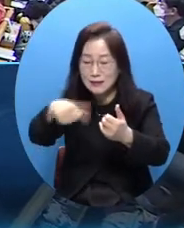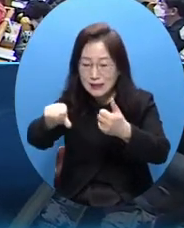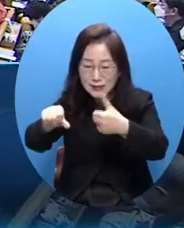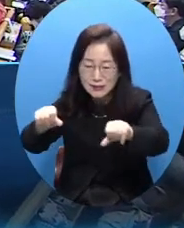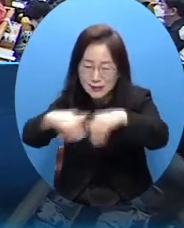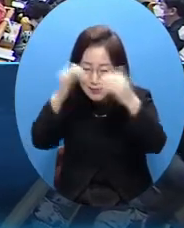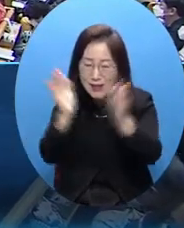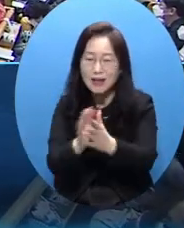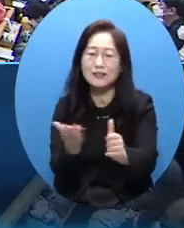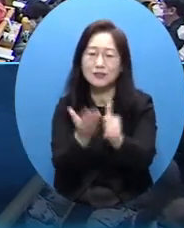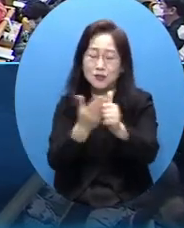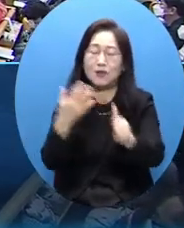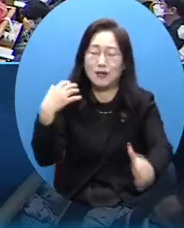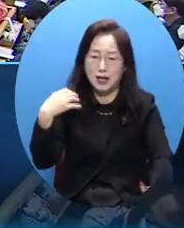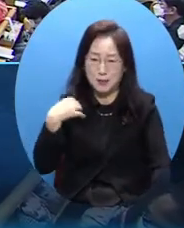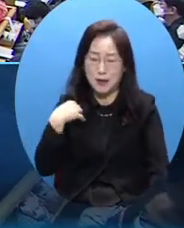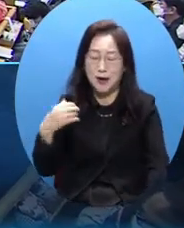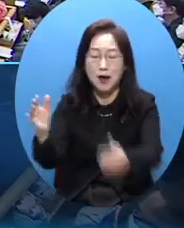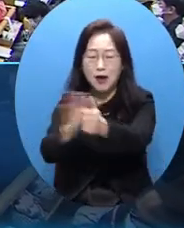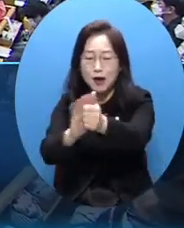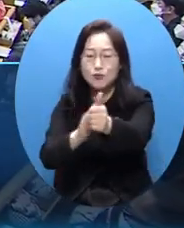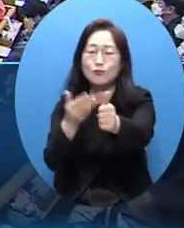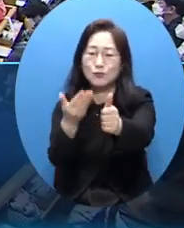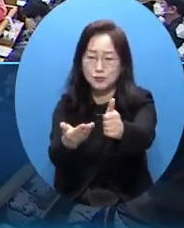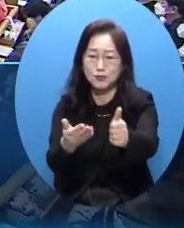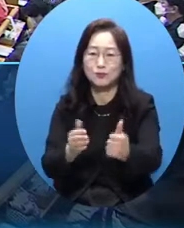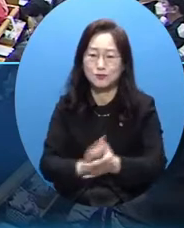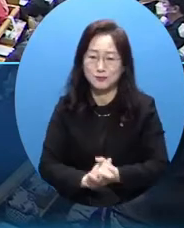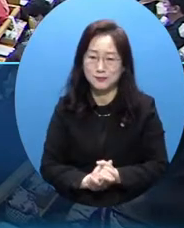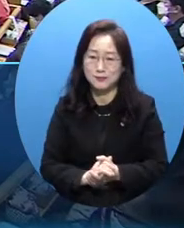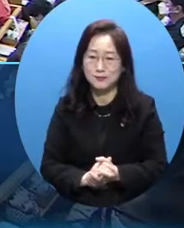assured them and spoke kindly to them